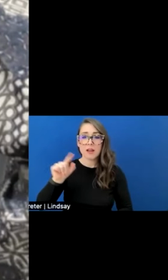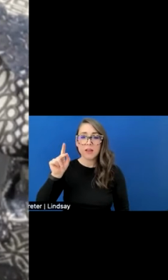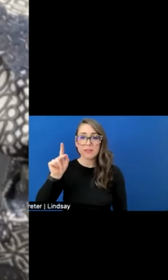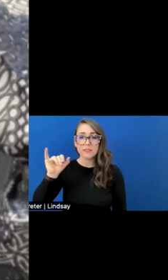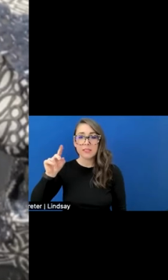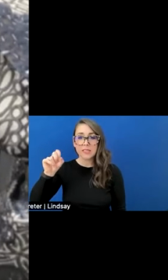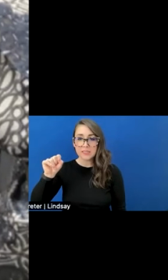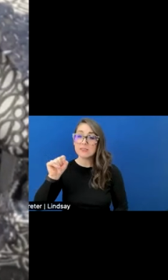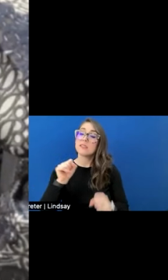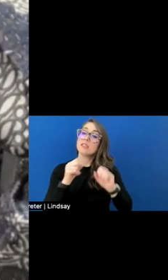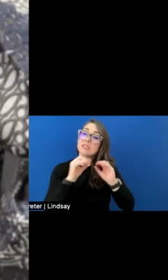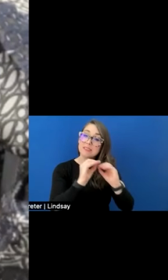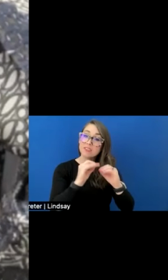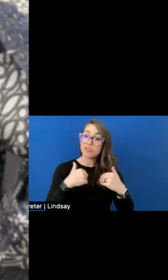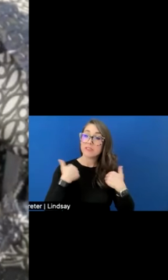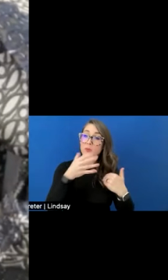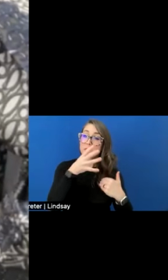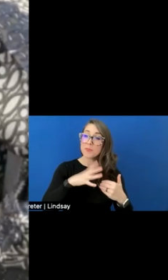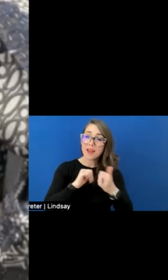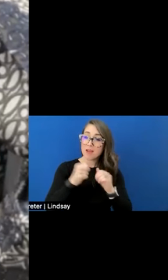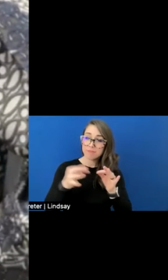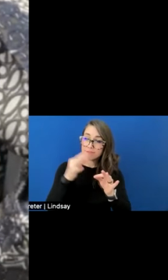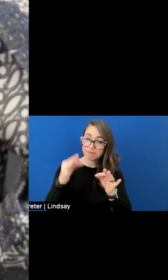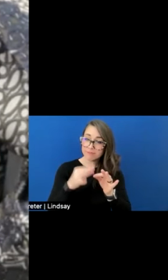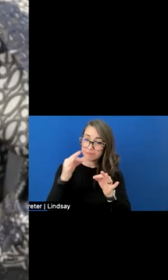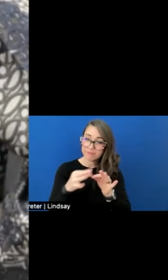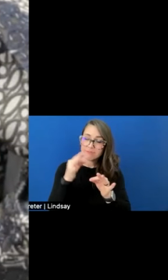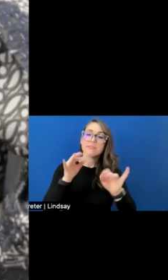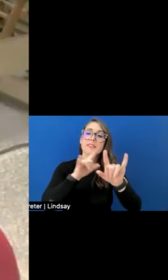women how to sew while at the same time providing them with an income.